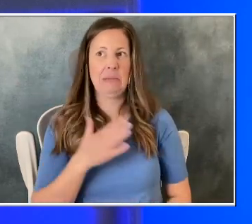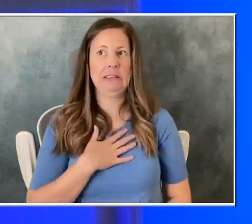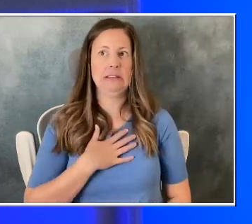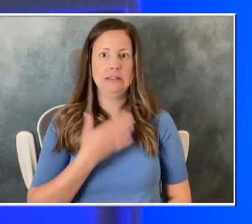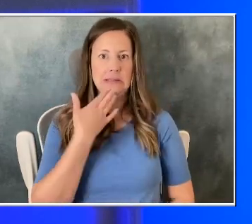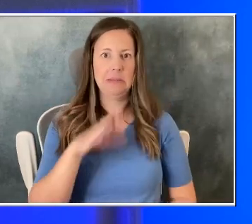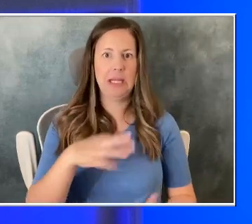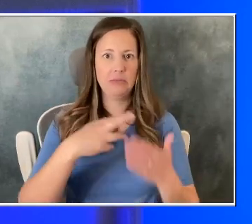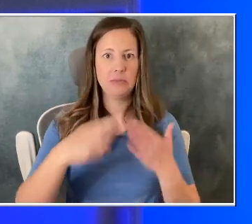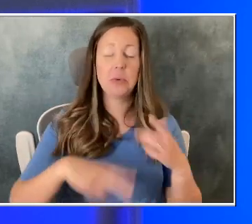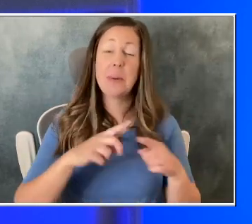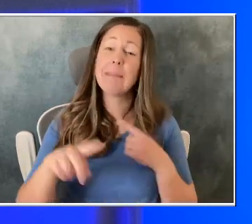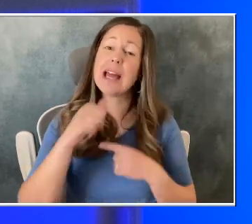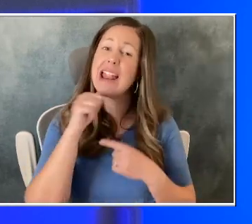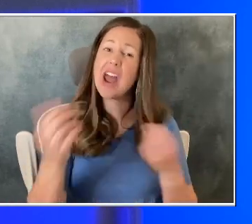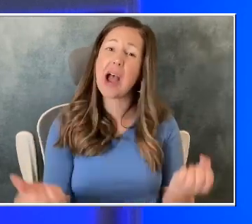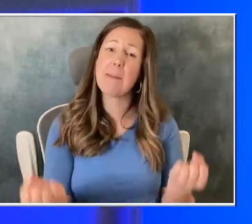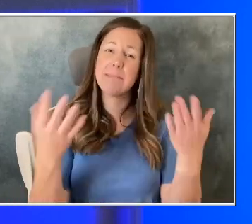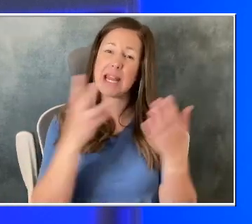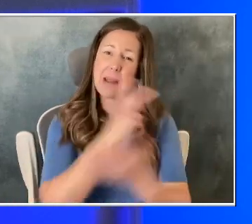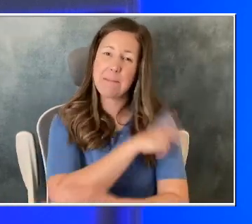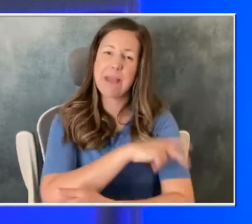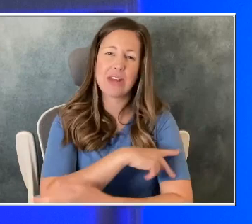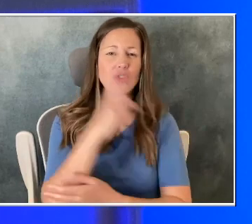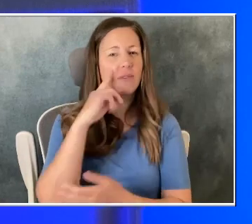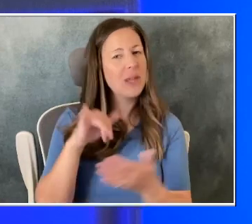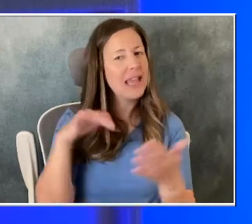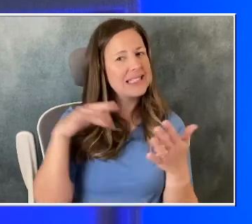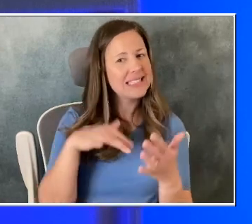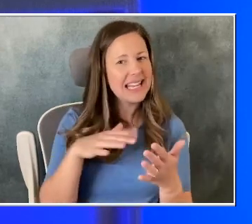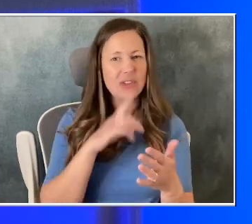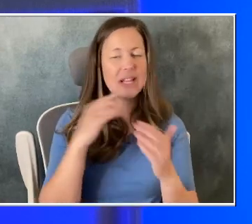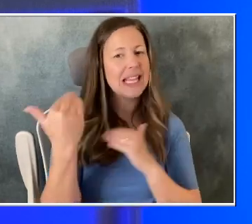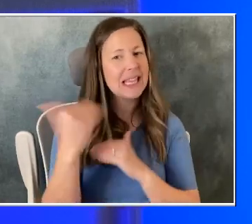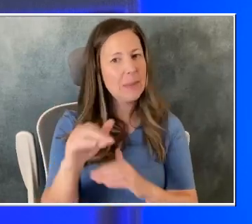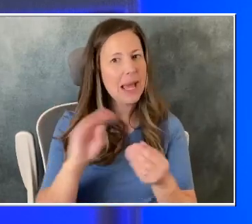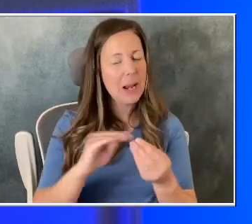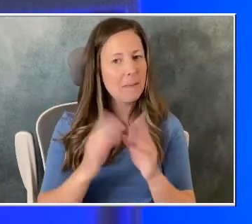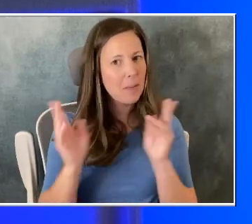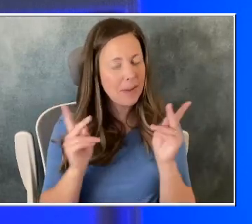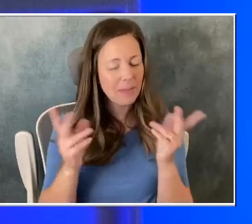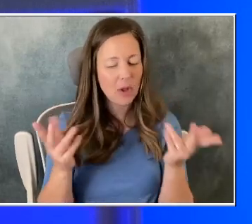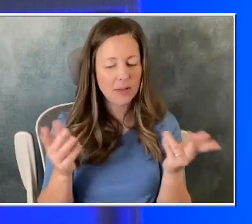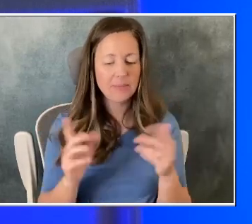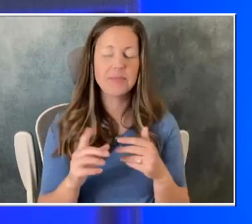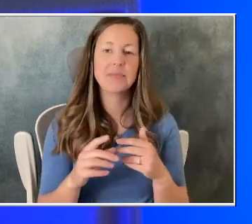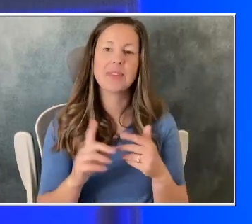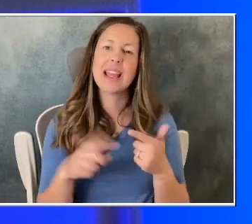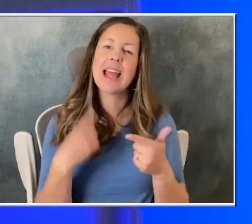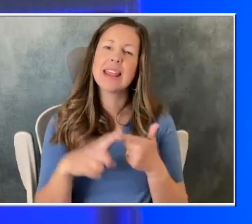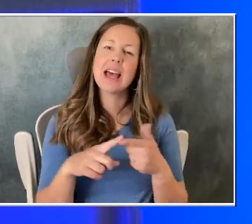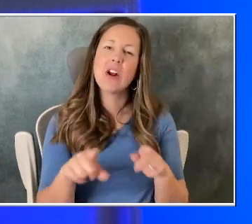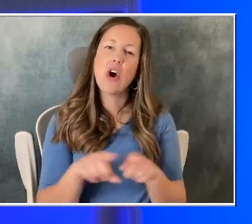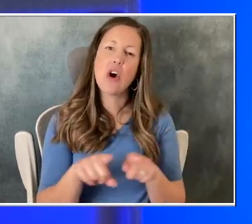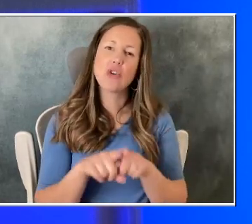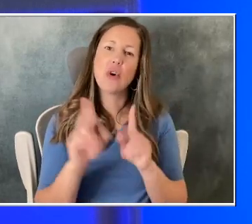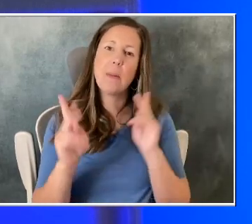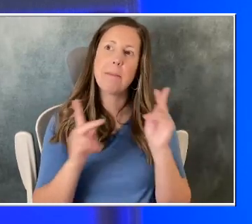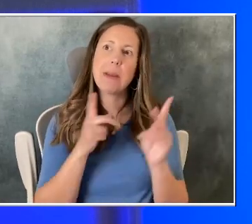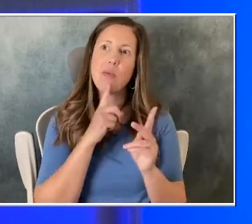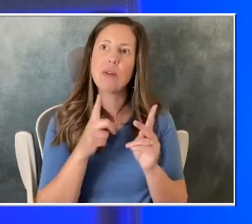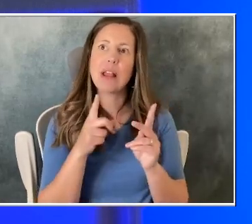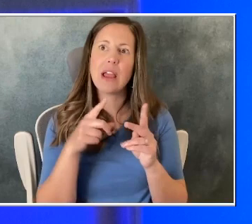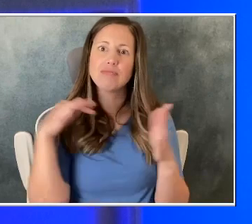many patients that they needed to recruit to be able to answer their question. And then there are, people are looking at local therapies, taking